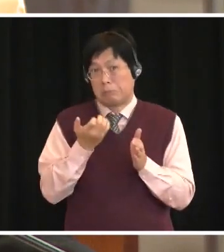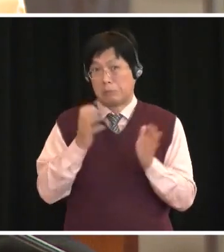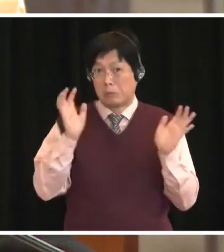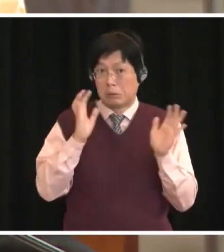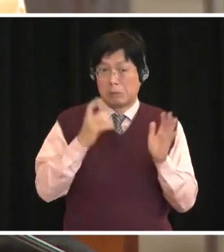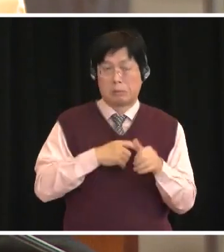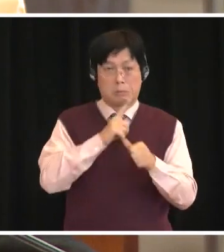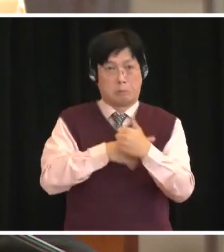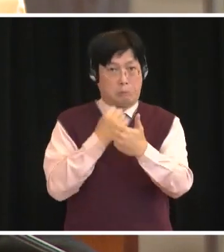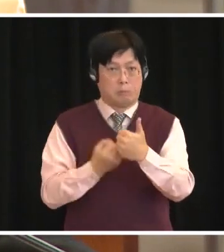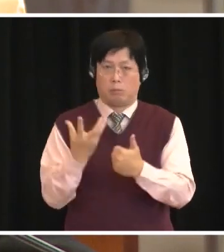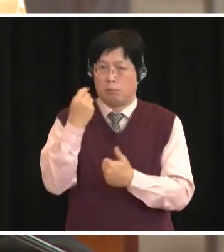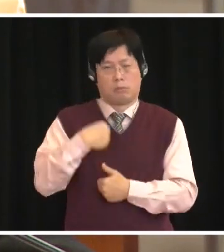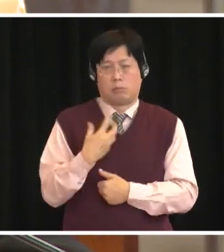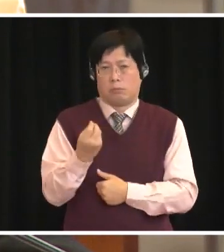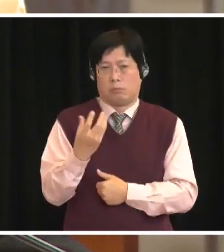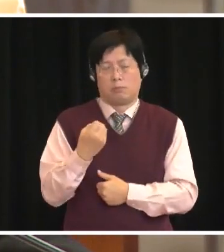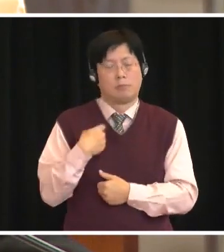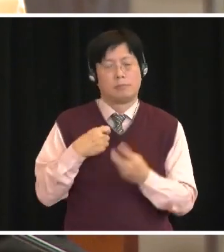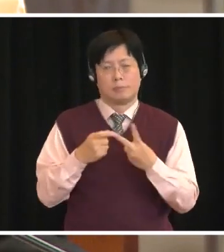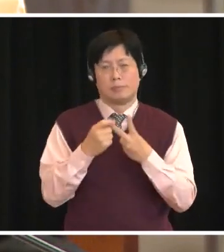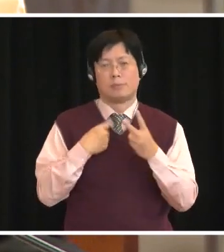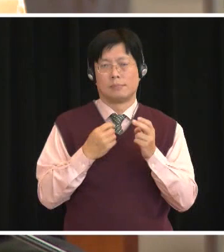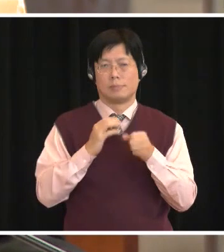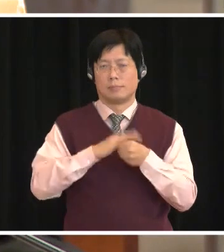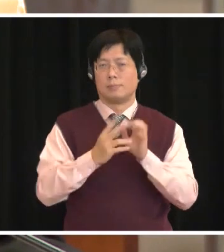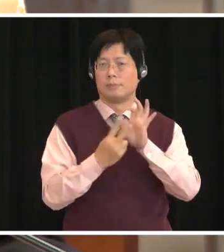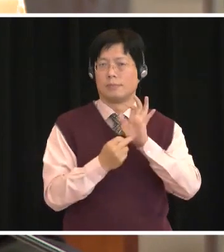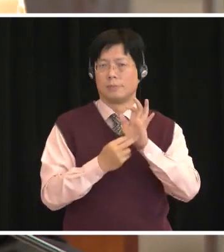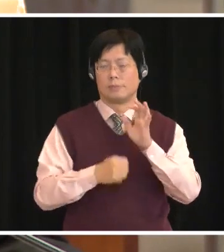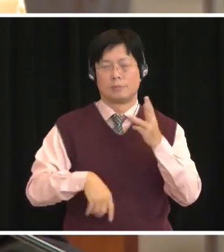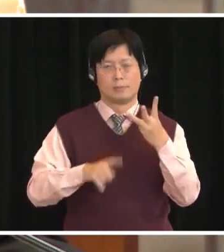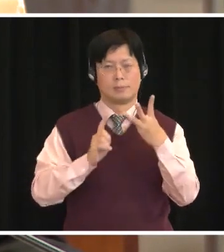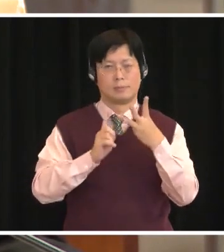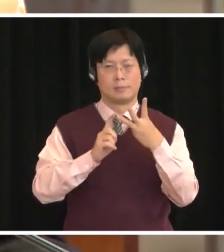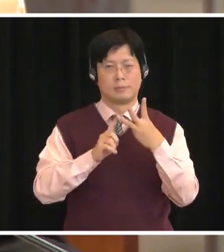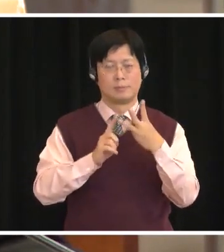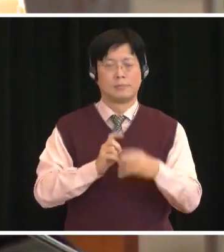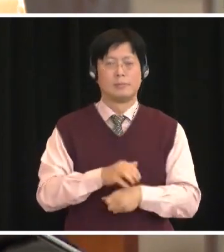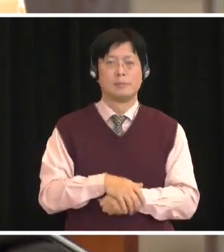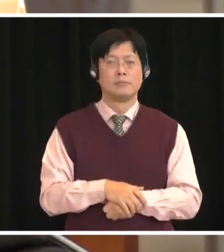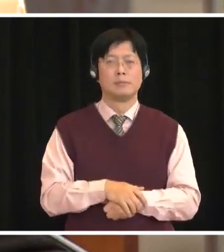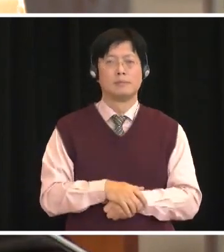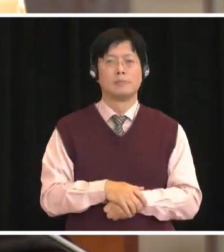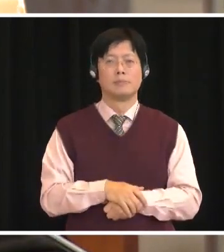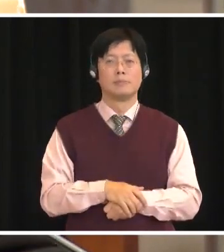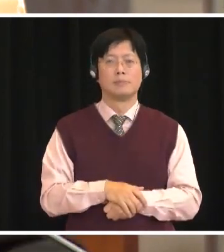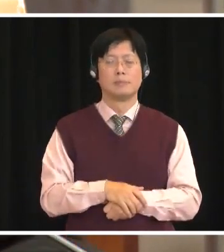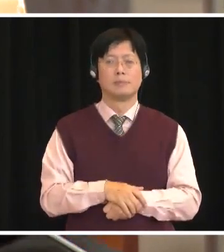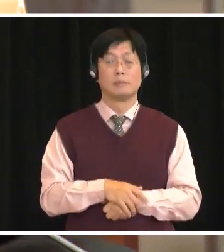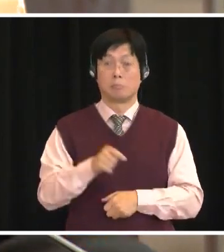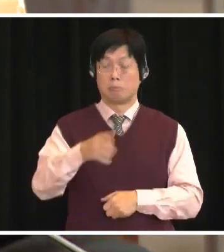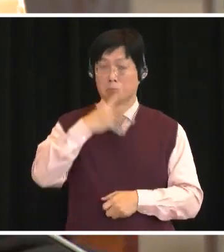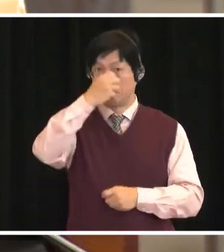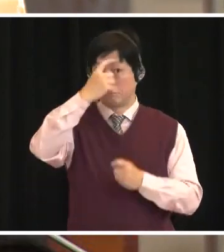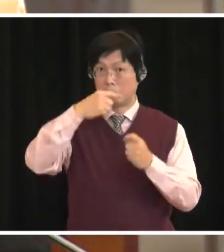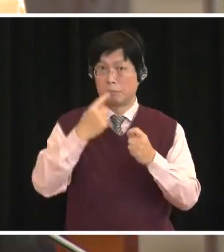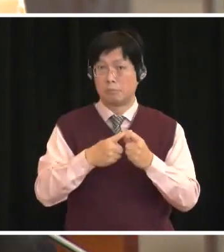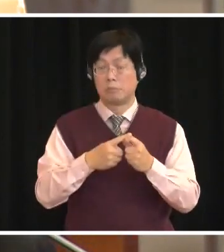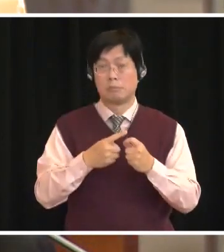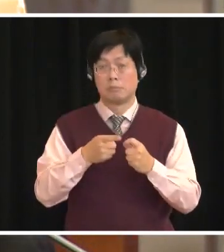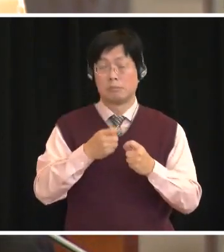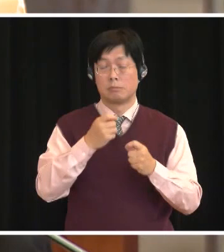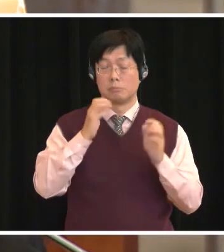the police has no power to order or to detain juveniles before trials.